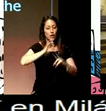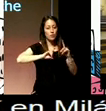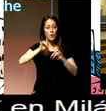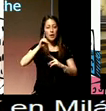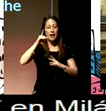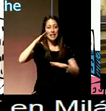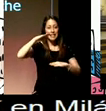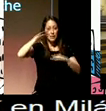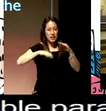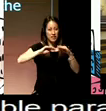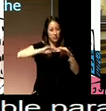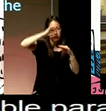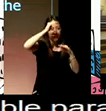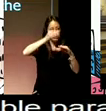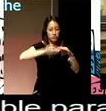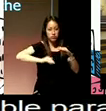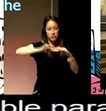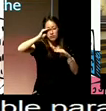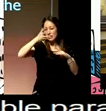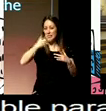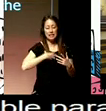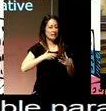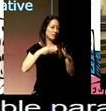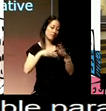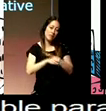for people with motor difficulties can be used.